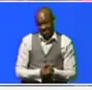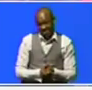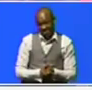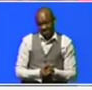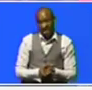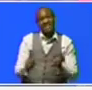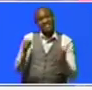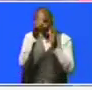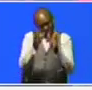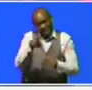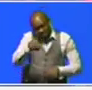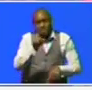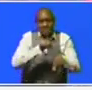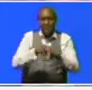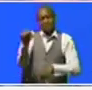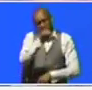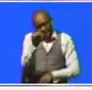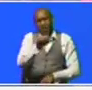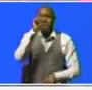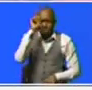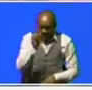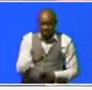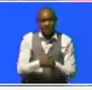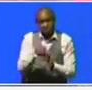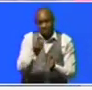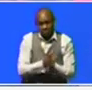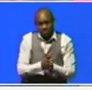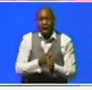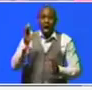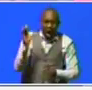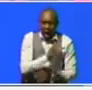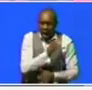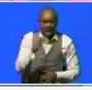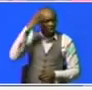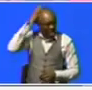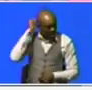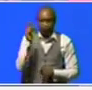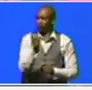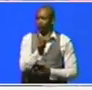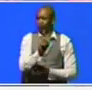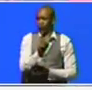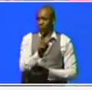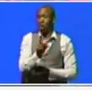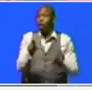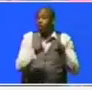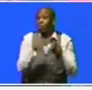that the drivers, when they are driving, they must not drink alcohol. And I